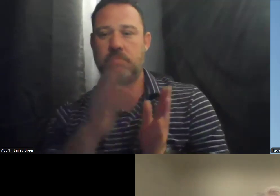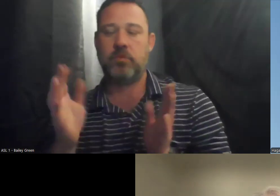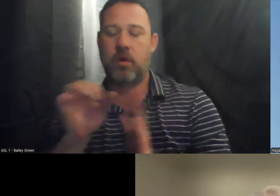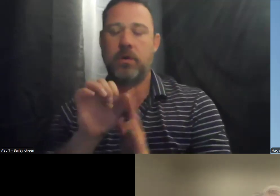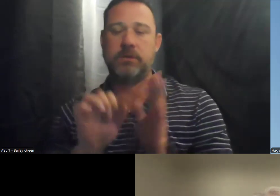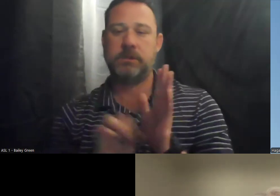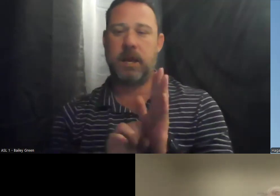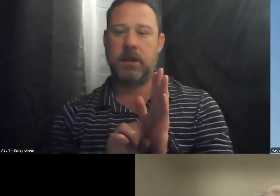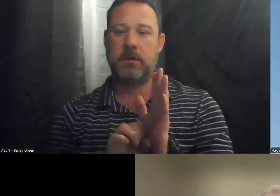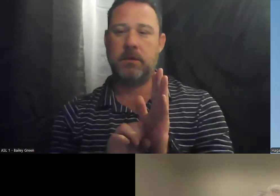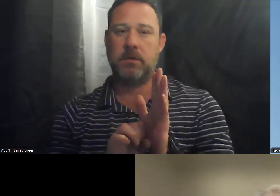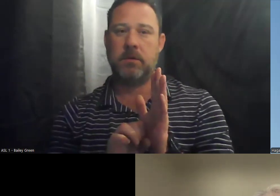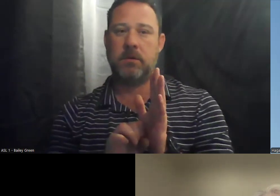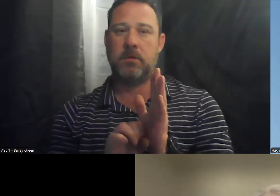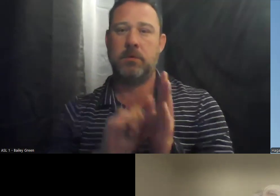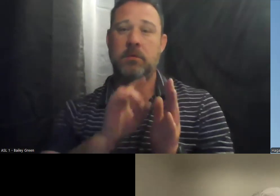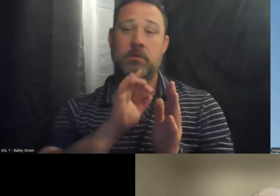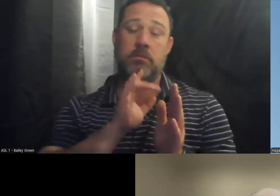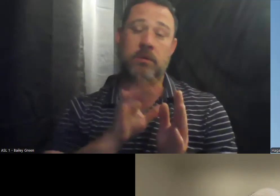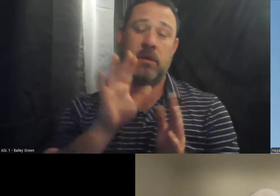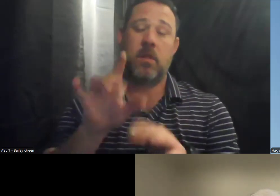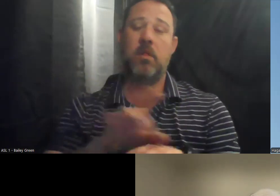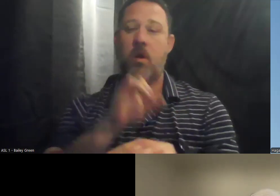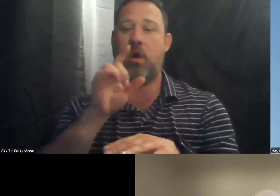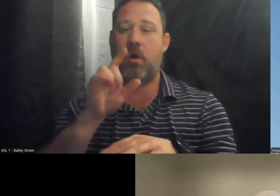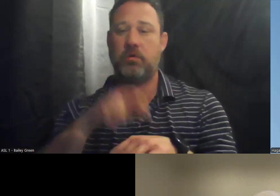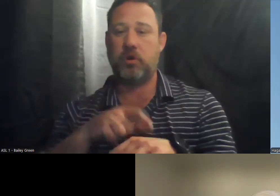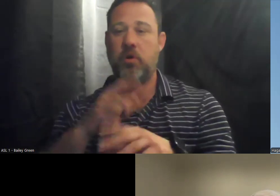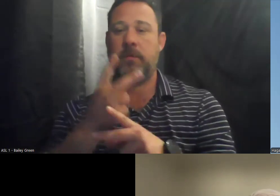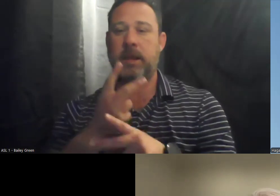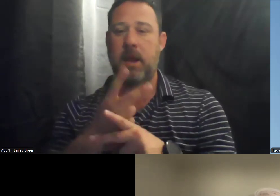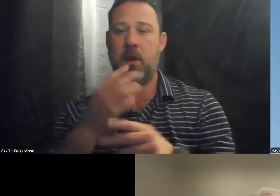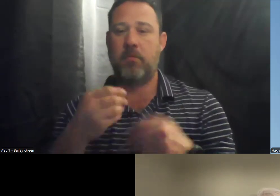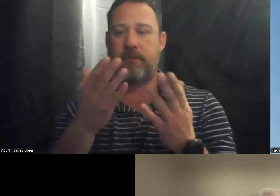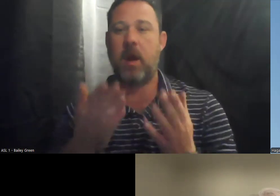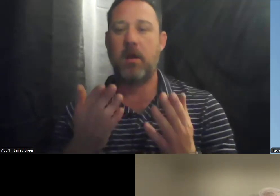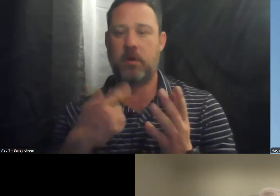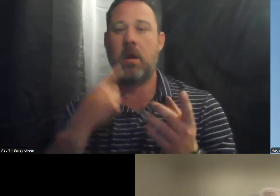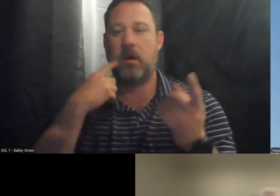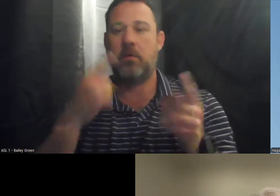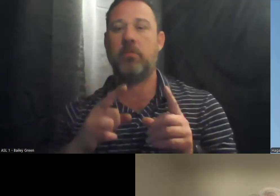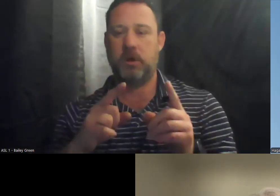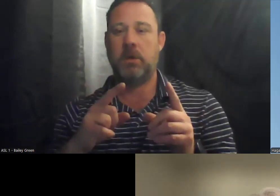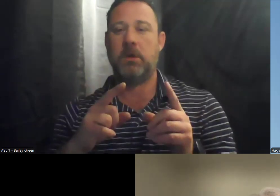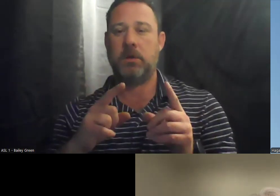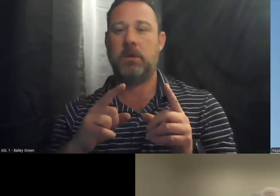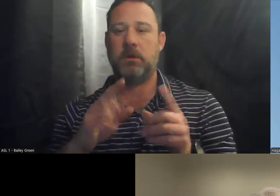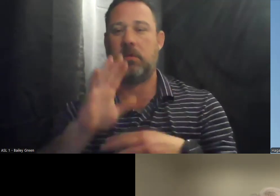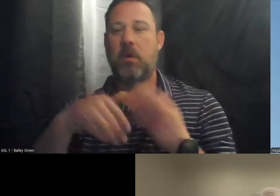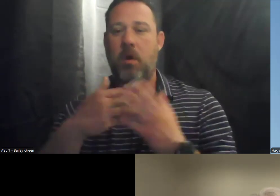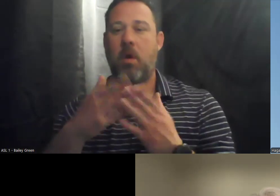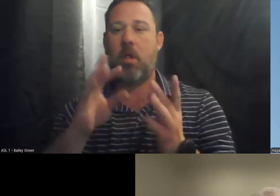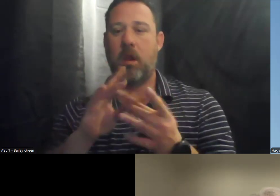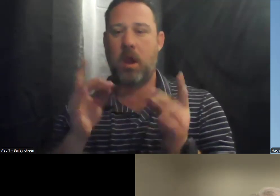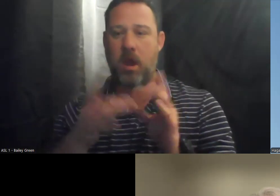state as their long-term care provider. I agree and concur with all of the comments that